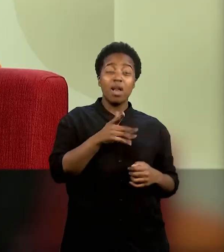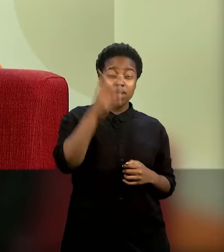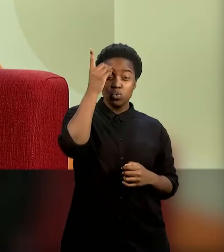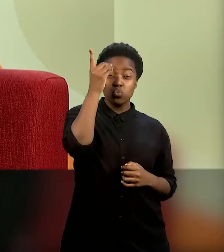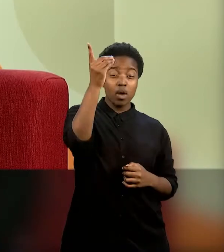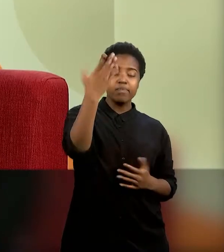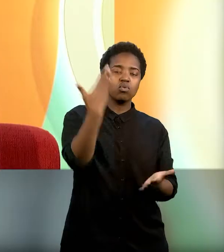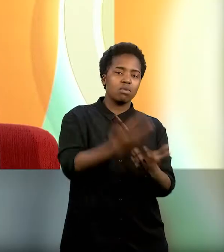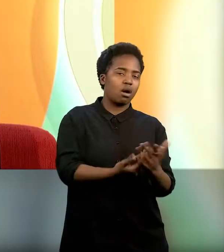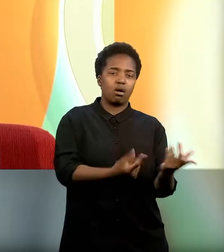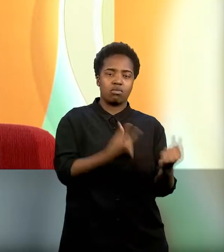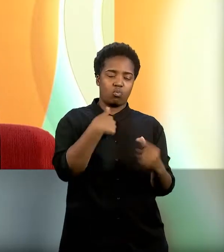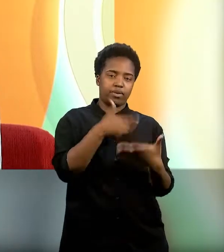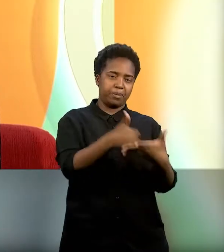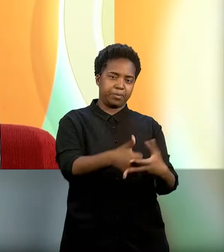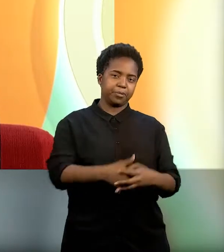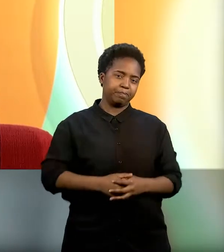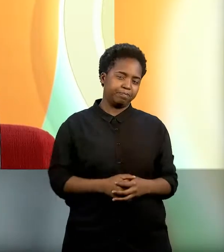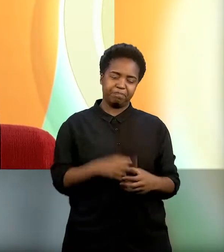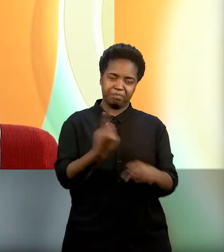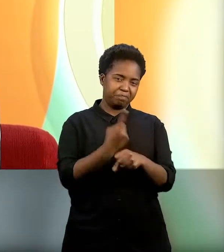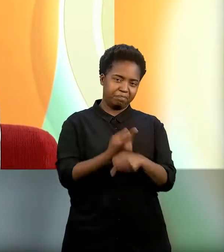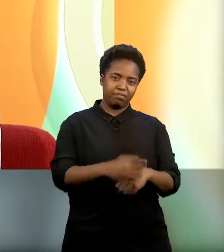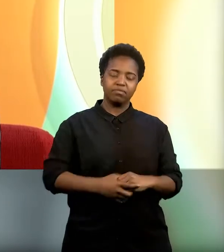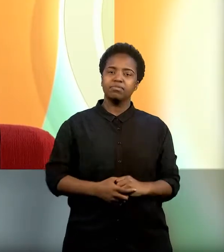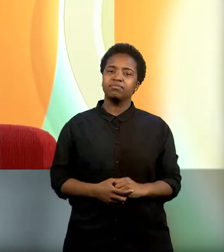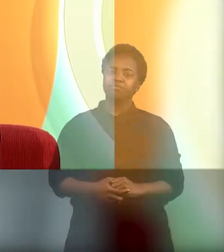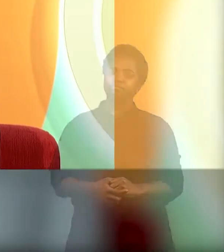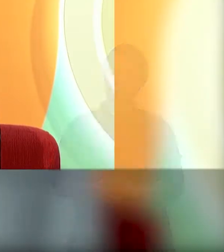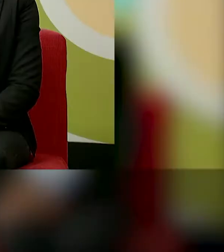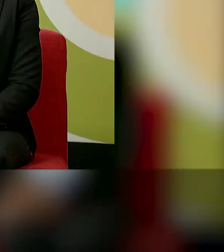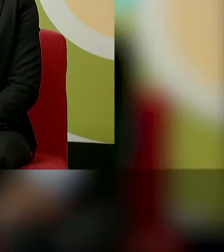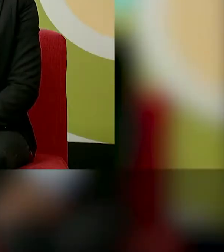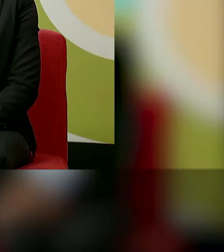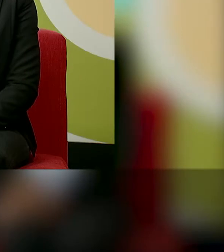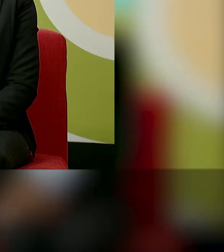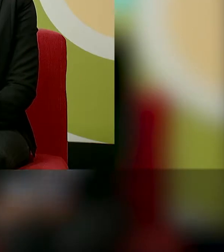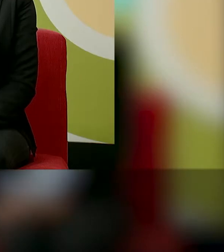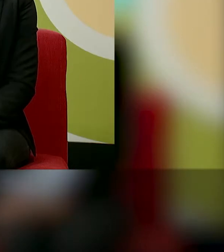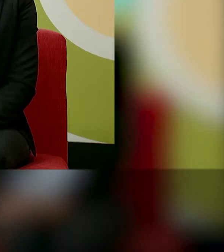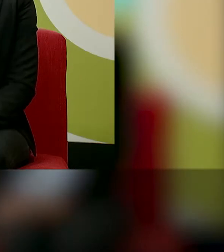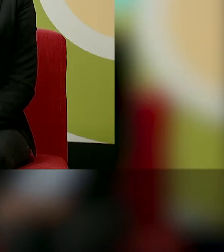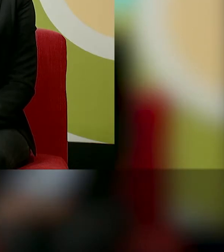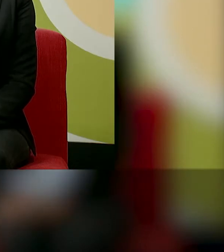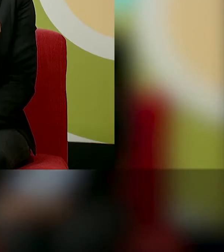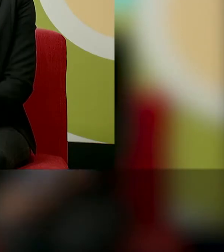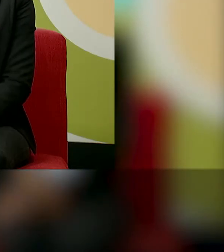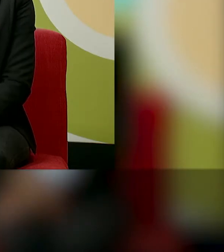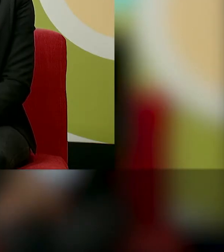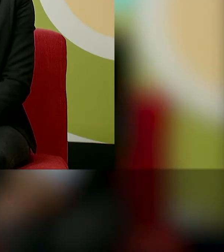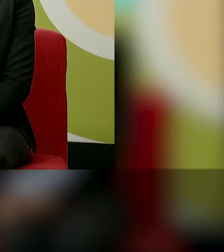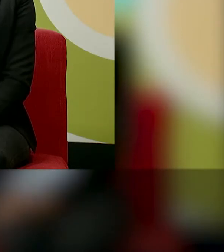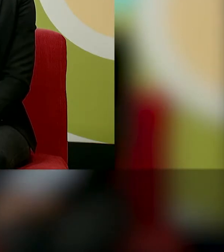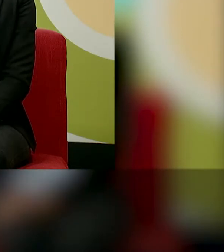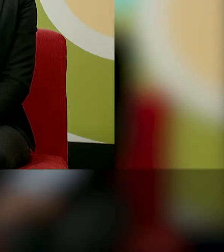for wena. Whatever it is that she wants to achieve, we're there to help her all the way. And so Kagiso, what e ko inserting